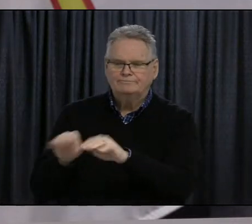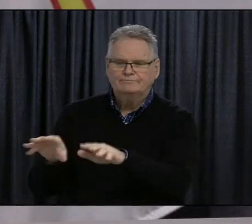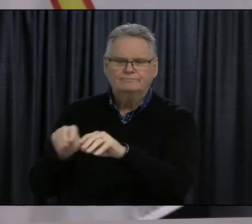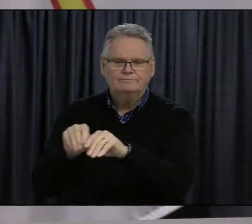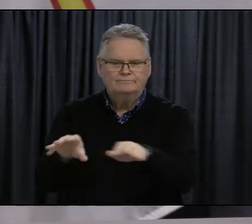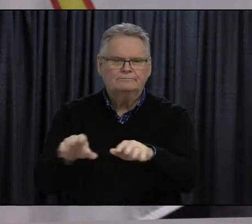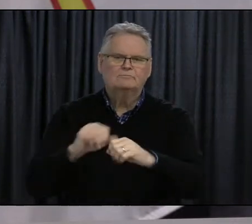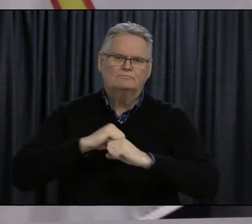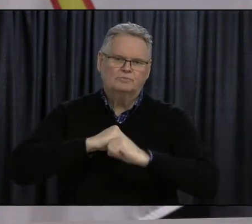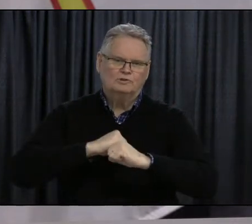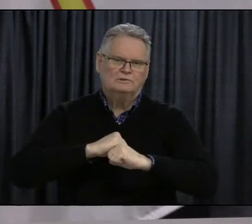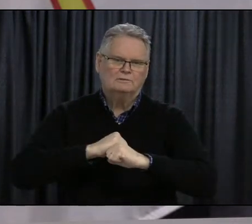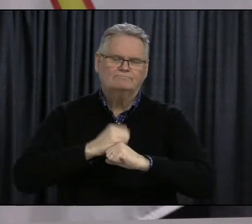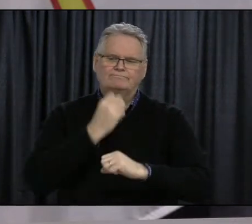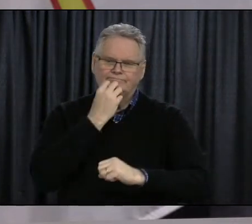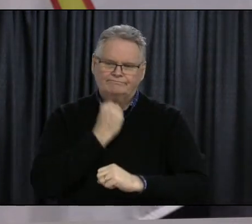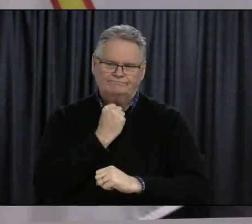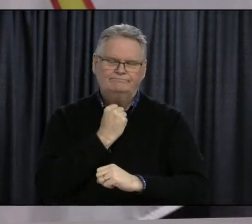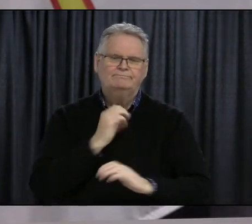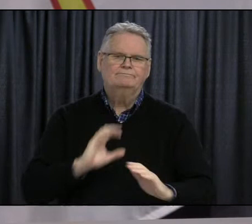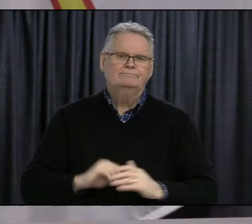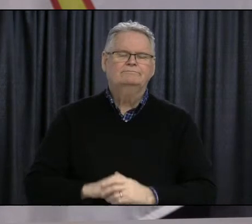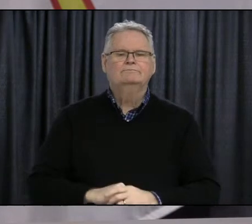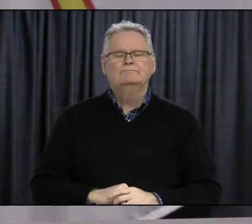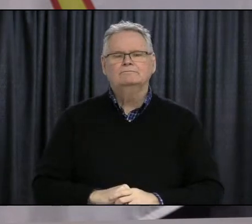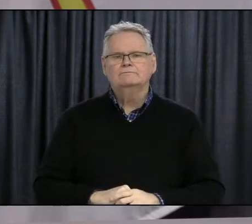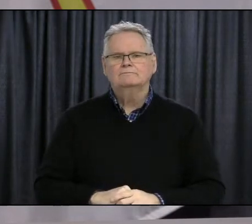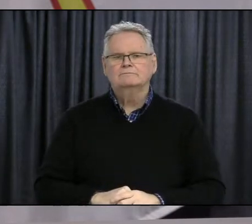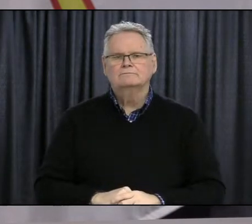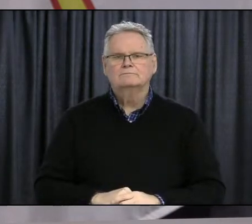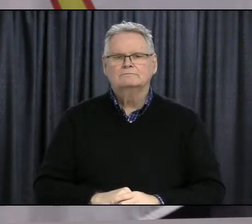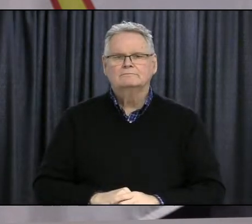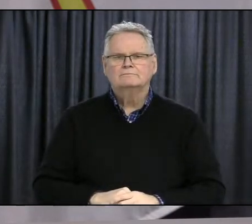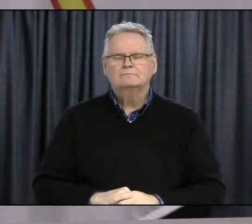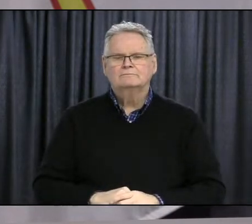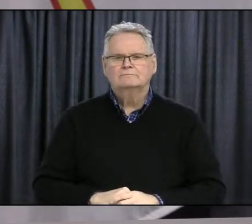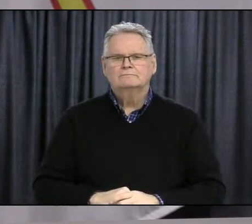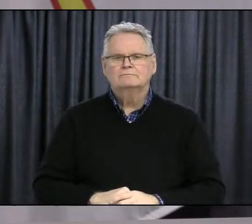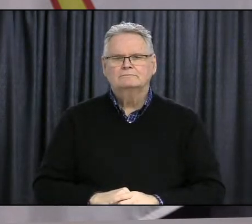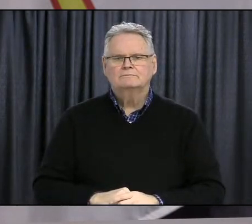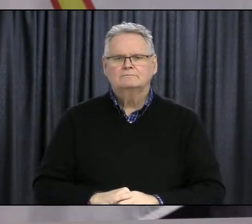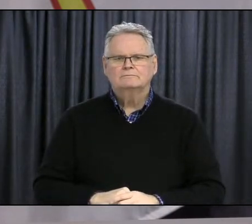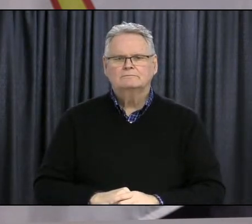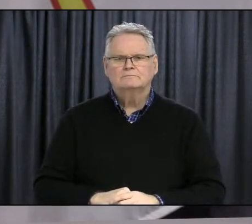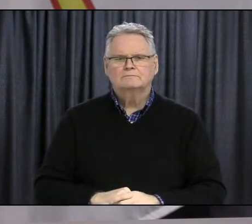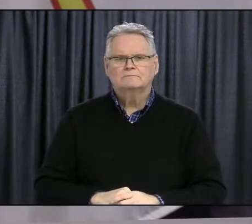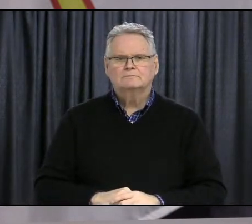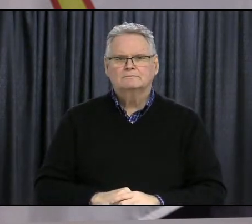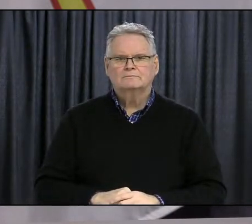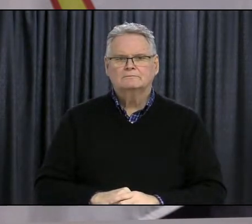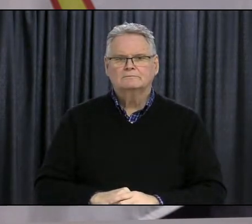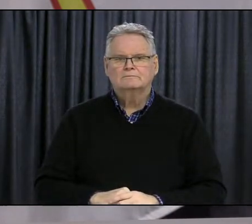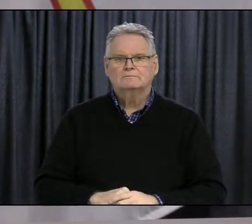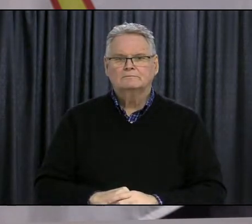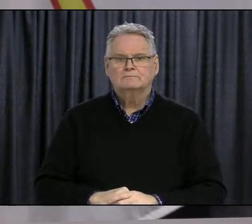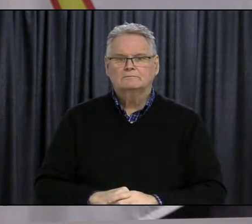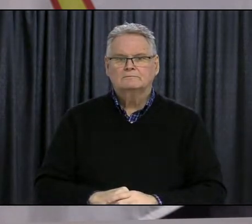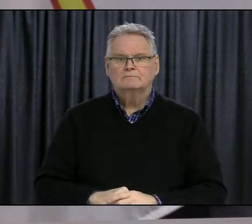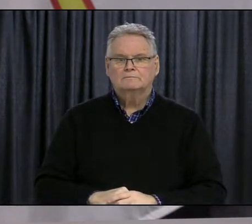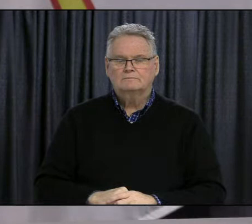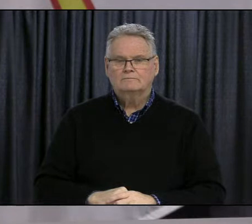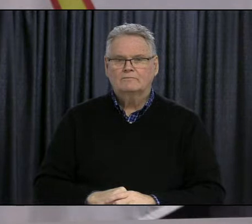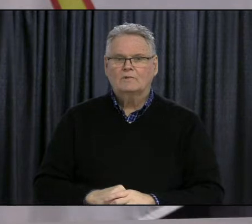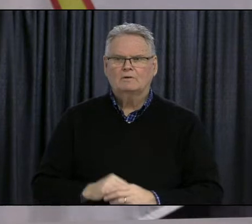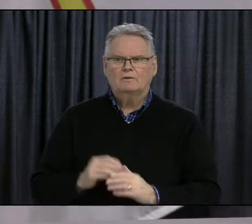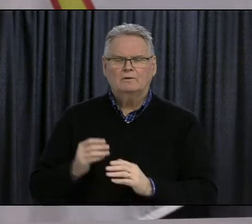You said earlier that these cases could originate as far back as New Year's Day. Is that because we're literally 2